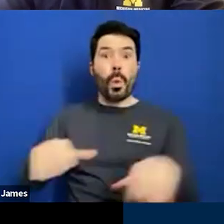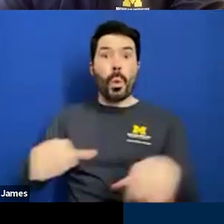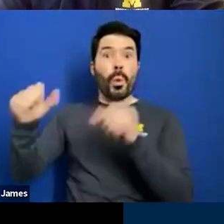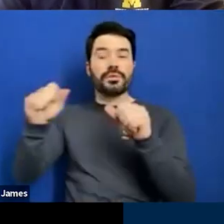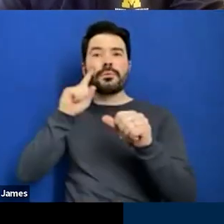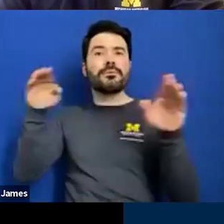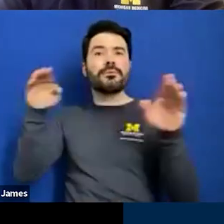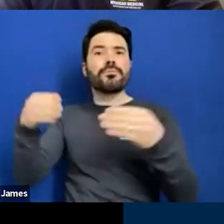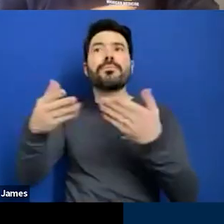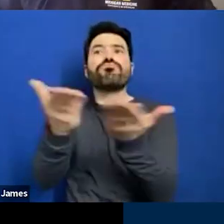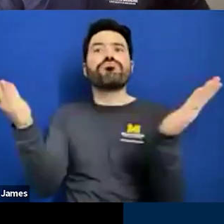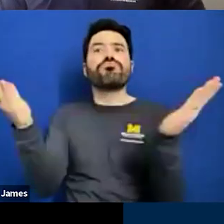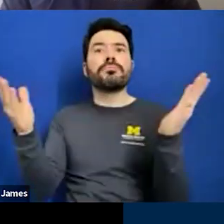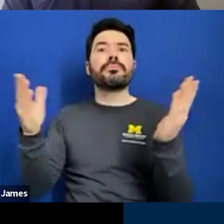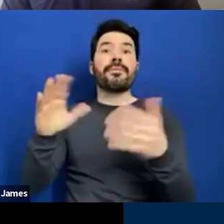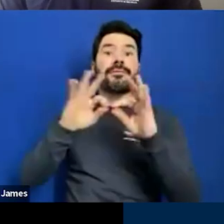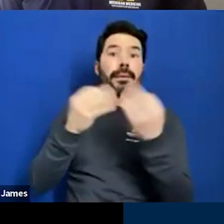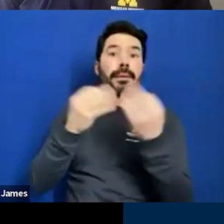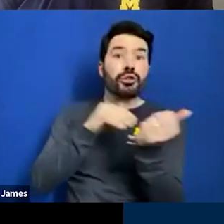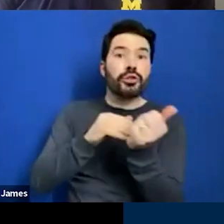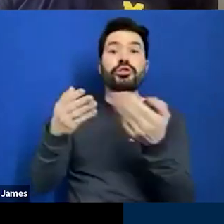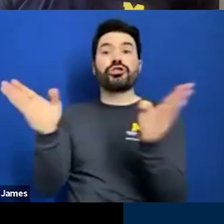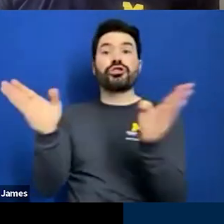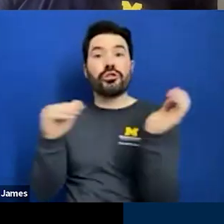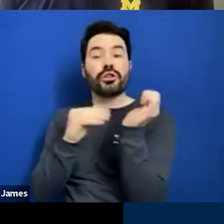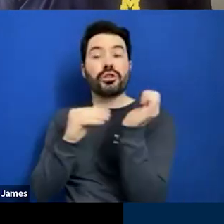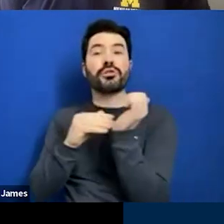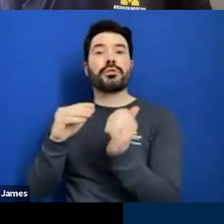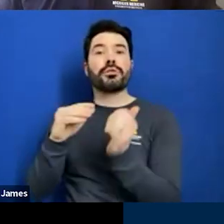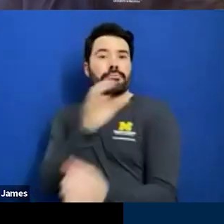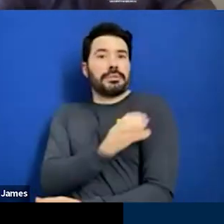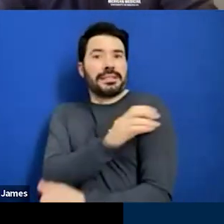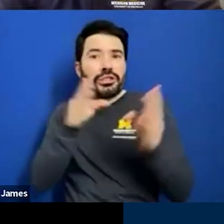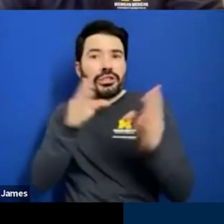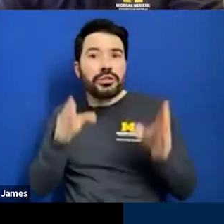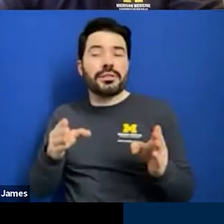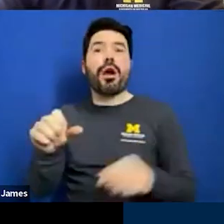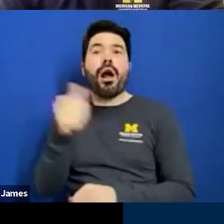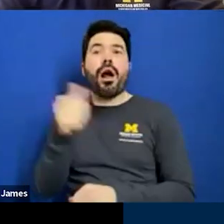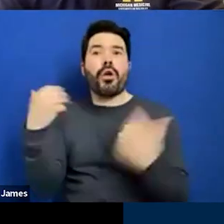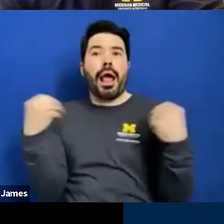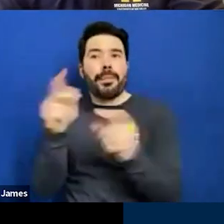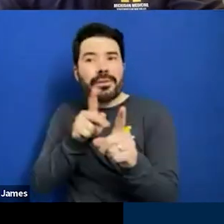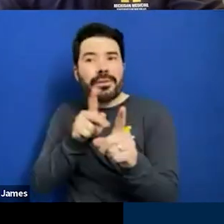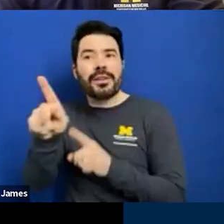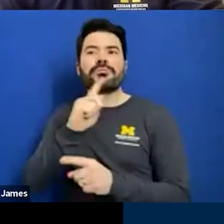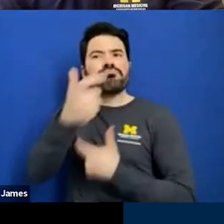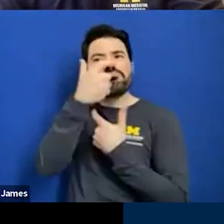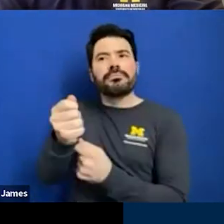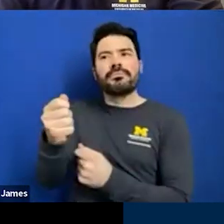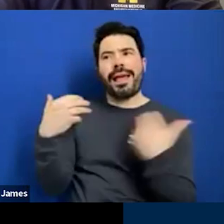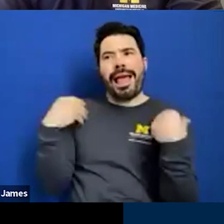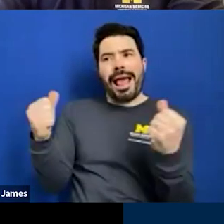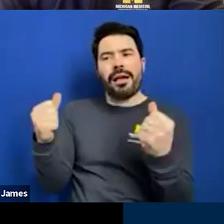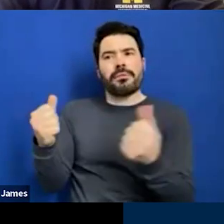care clinicians and also for other health professionals who are interested in disability health. And this is